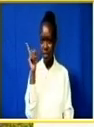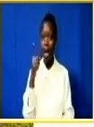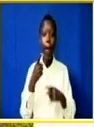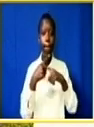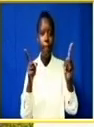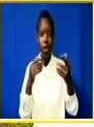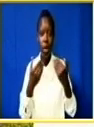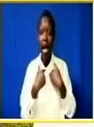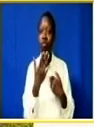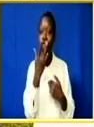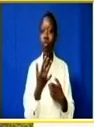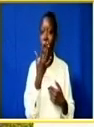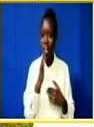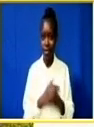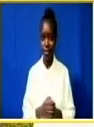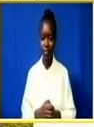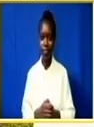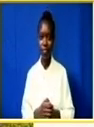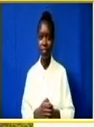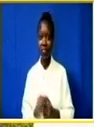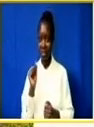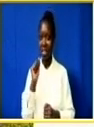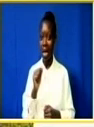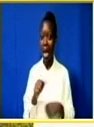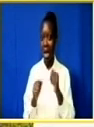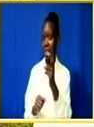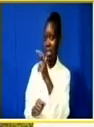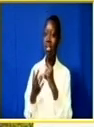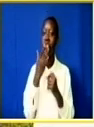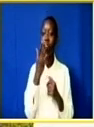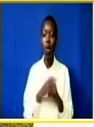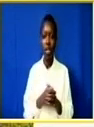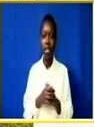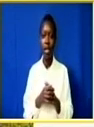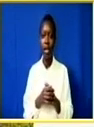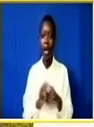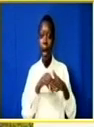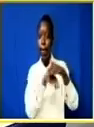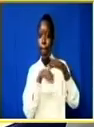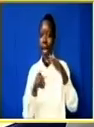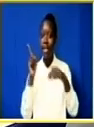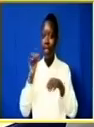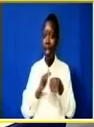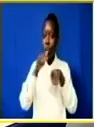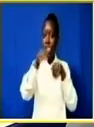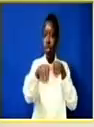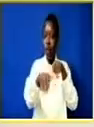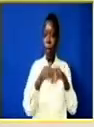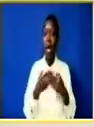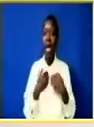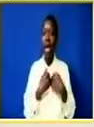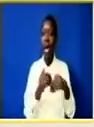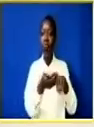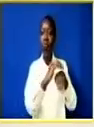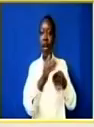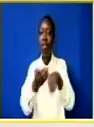we have flowers. Yeah. It's flowers. Yeah. They are planted on that slope. Okay. And they have covered the whole area. Mm. So is there any soil that is